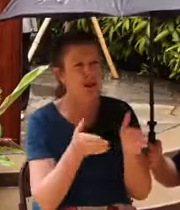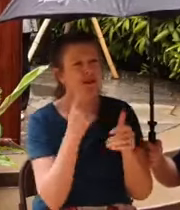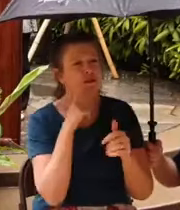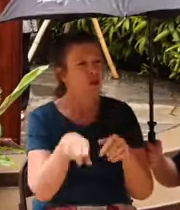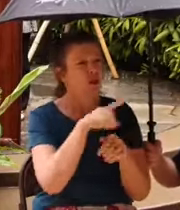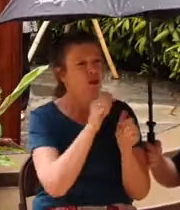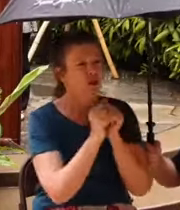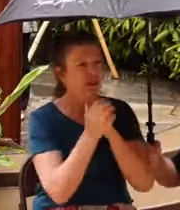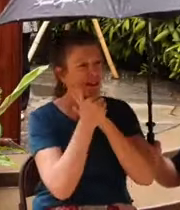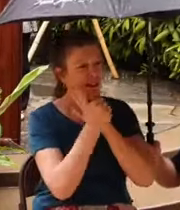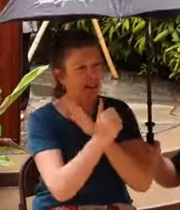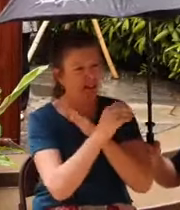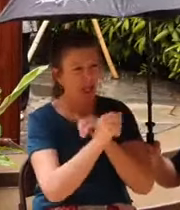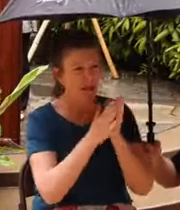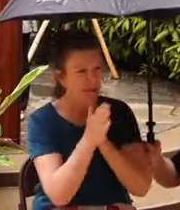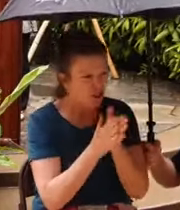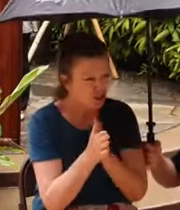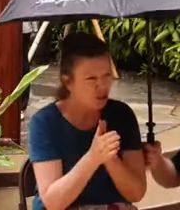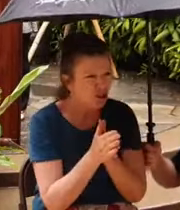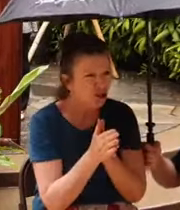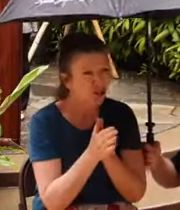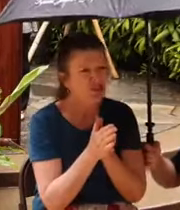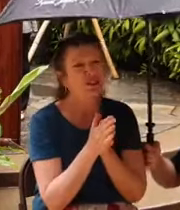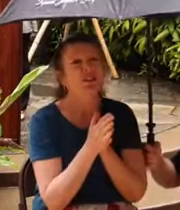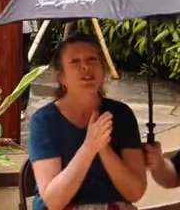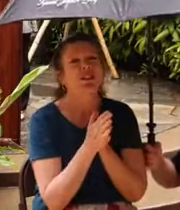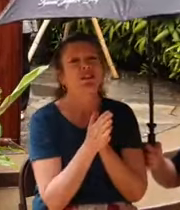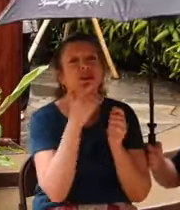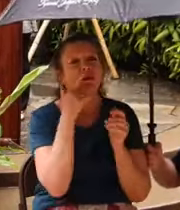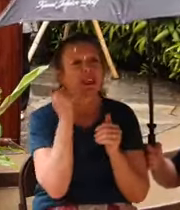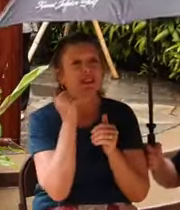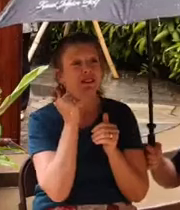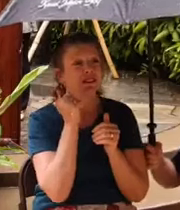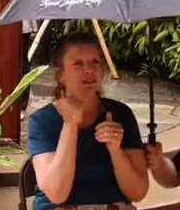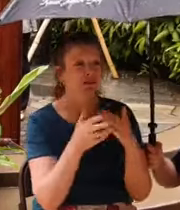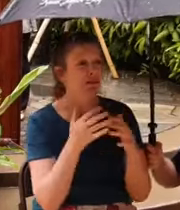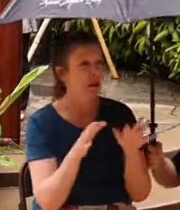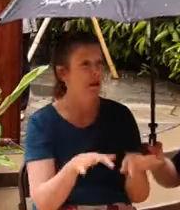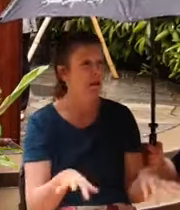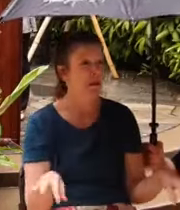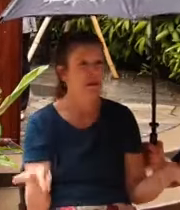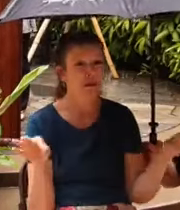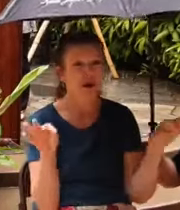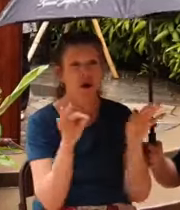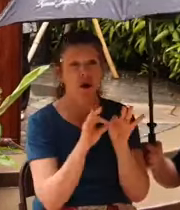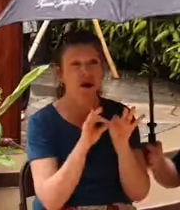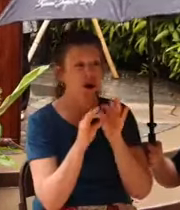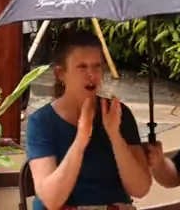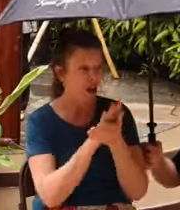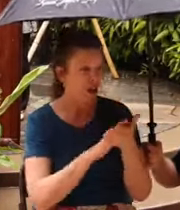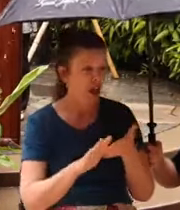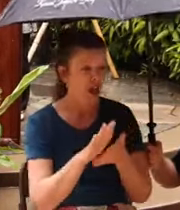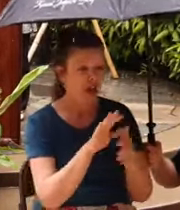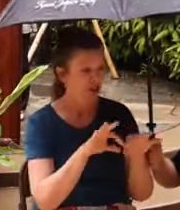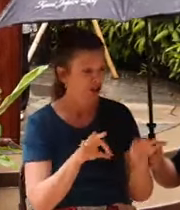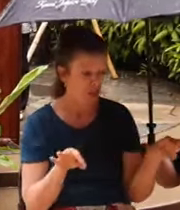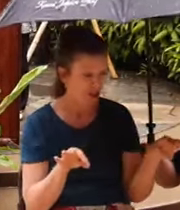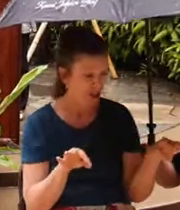ambition, because as important as it is, a college degree is